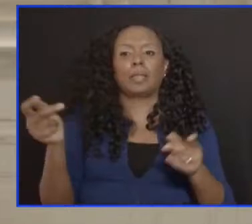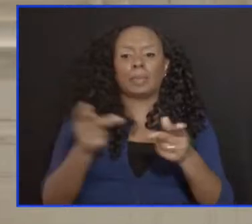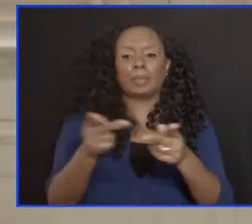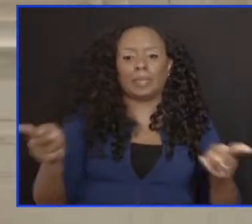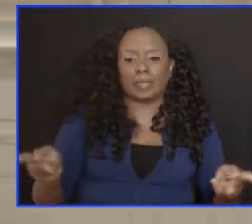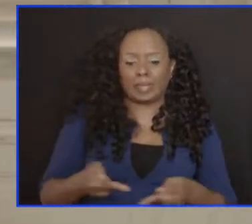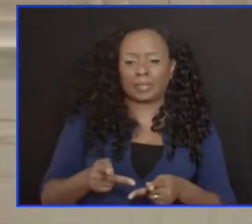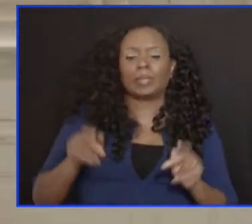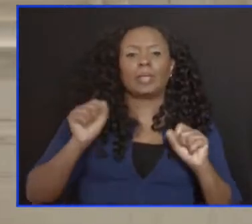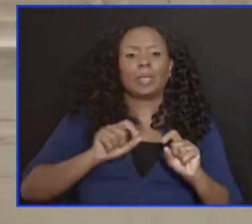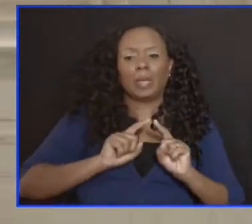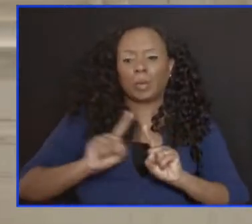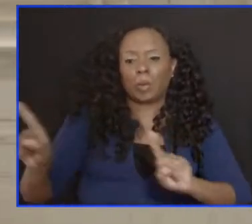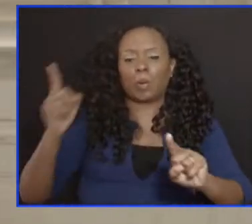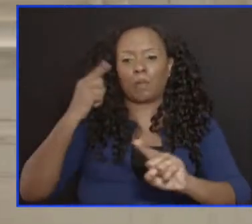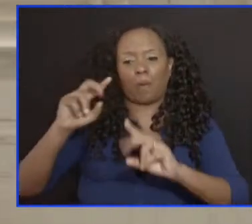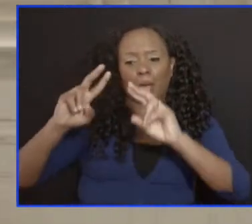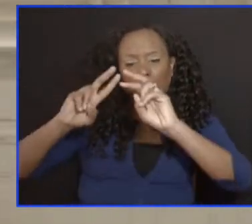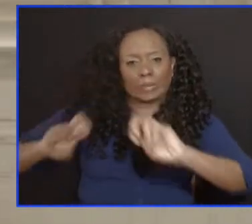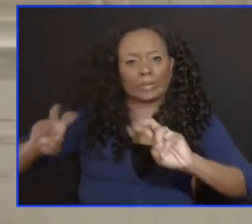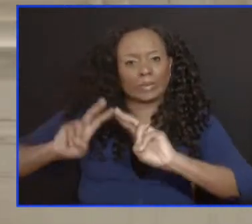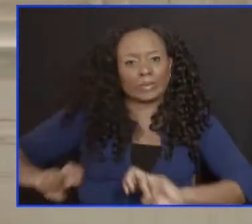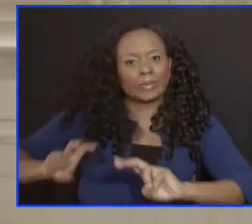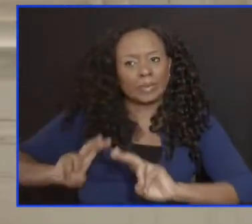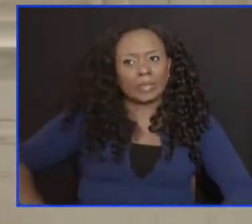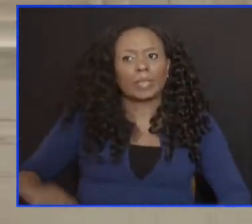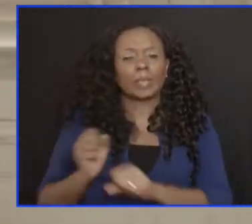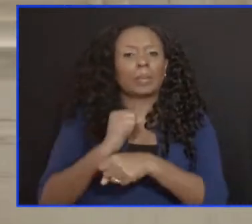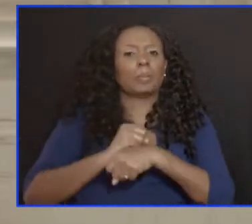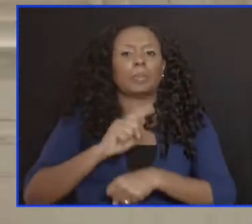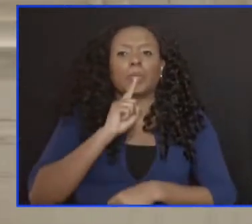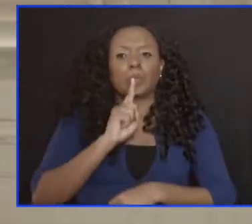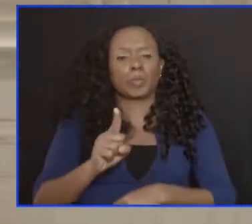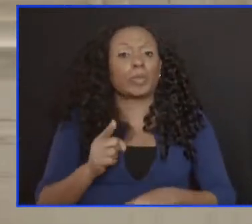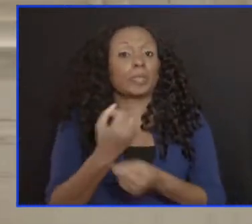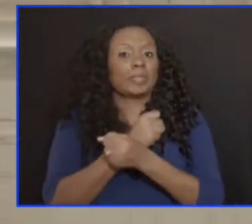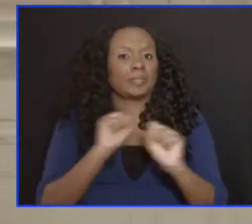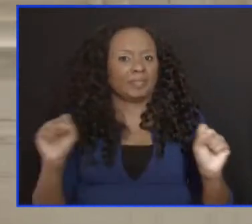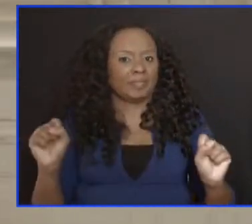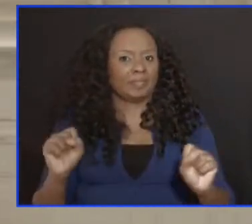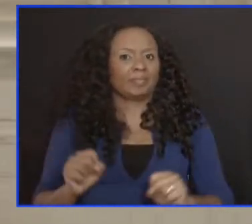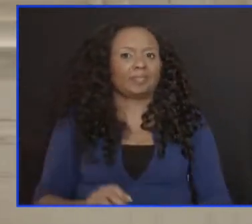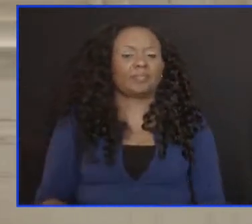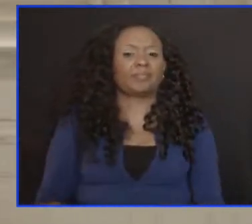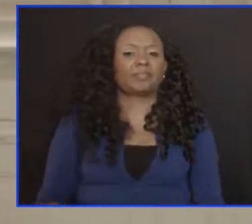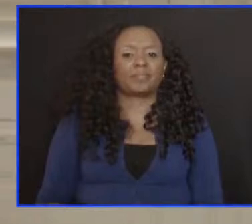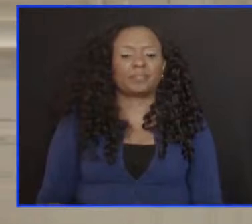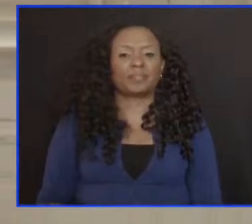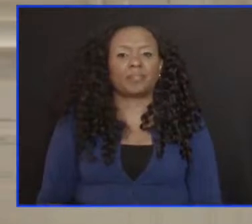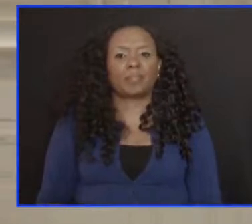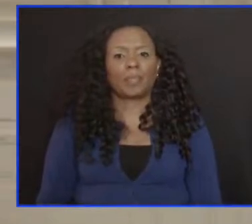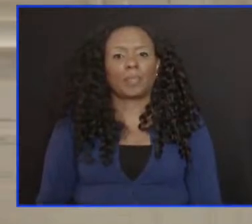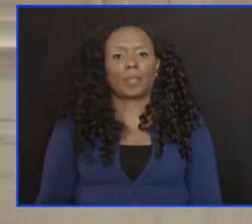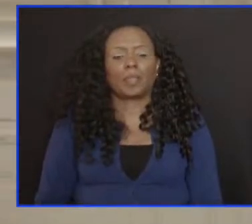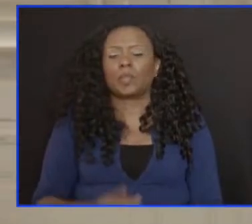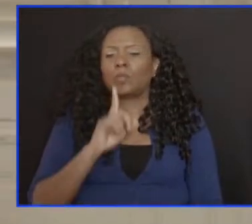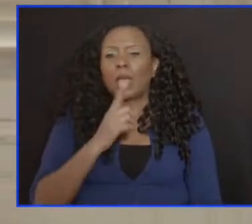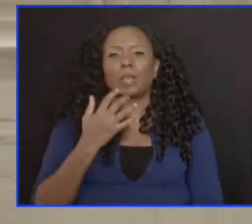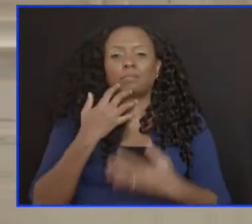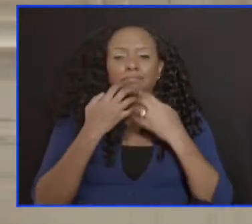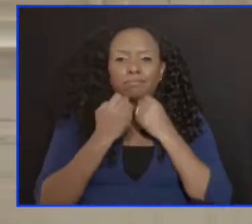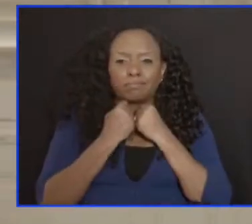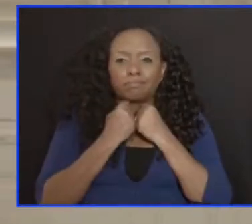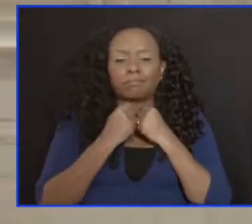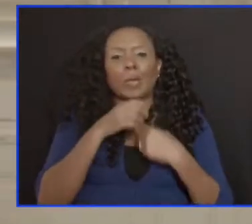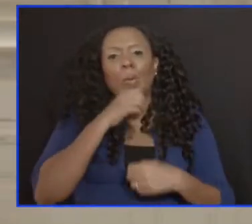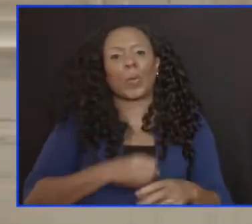that can get in trouble and preventing them from getting to that point. Like I said before, and it's dear to my heart, that many of these individuals